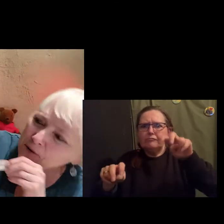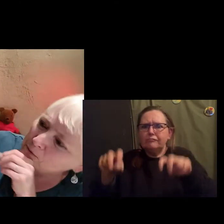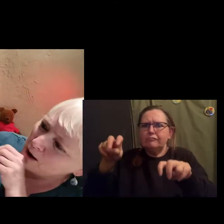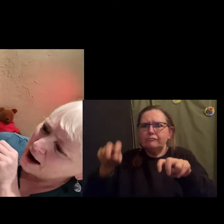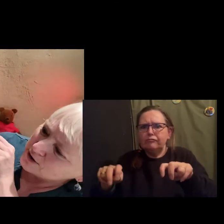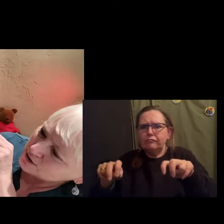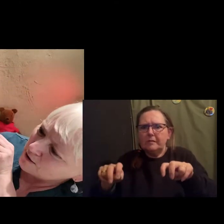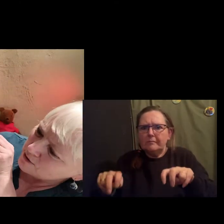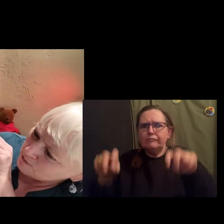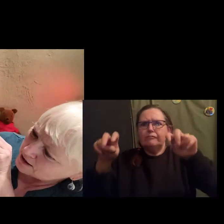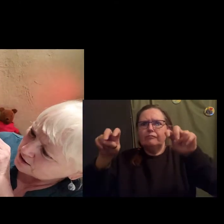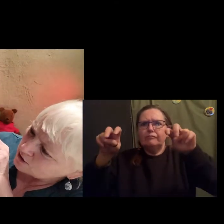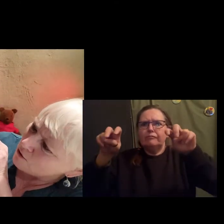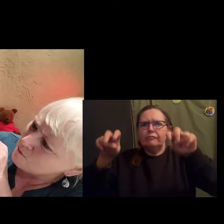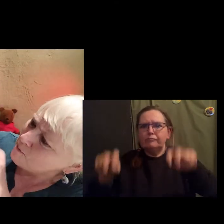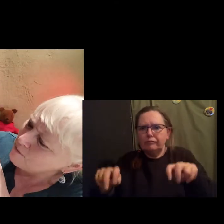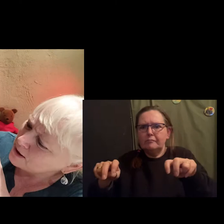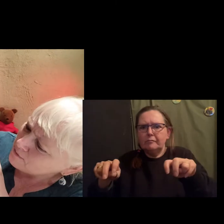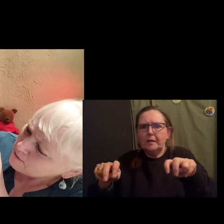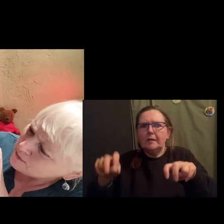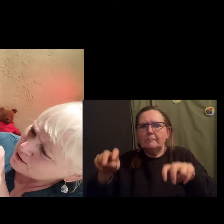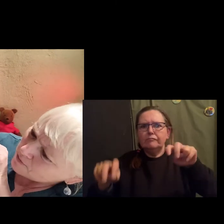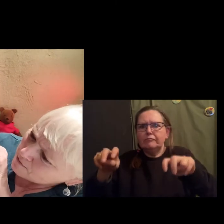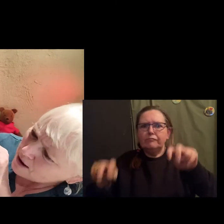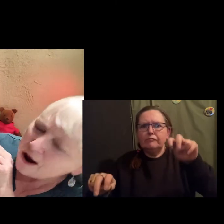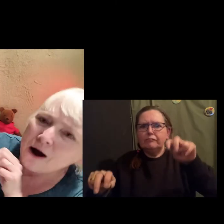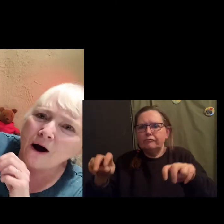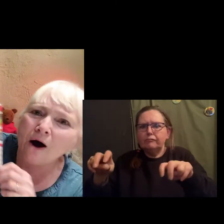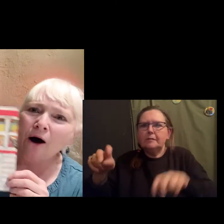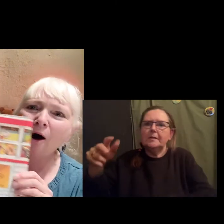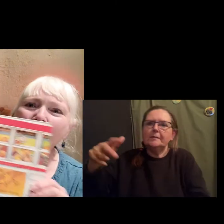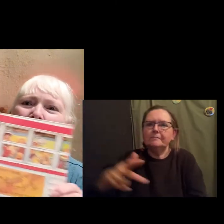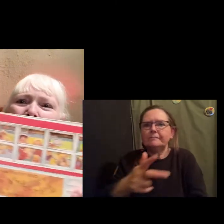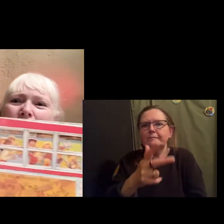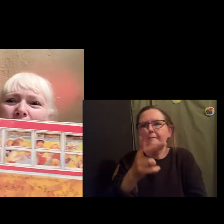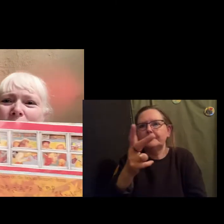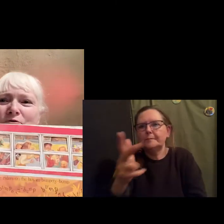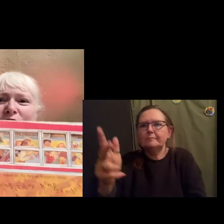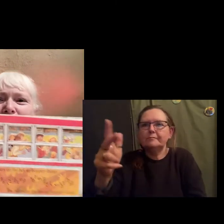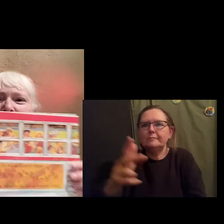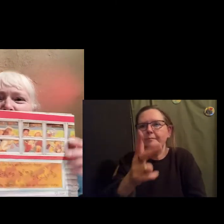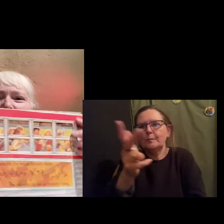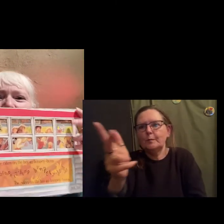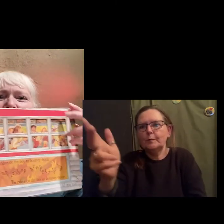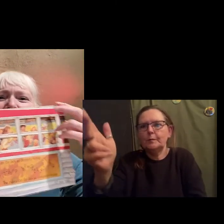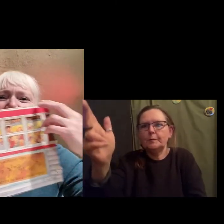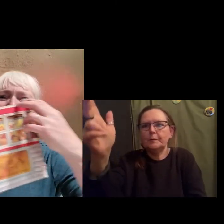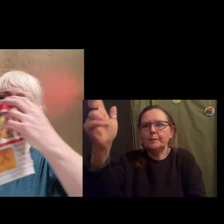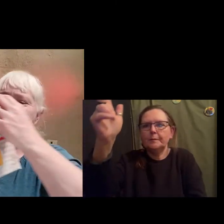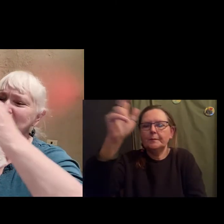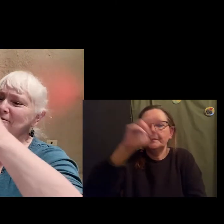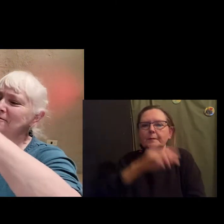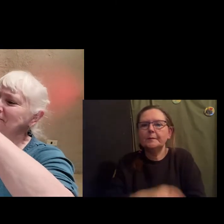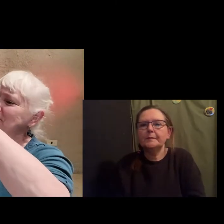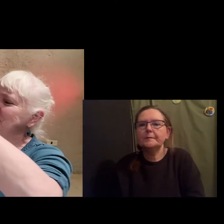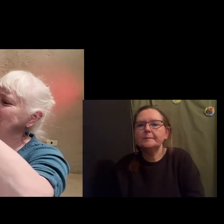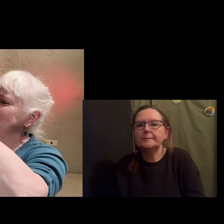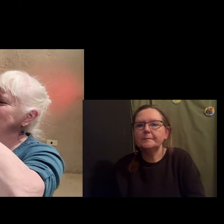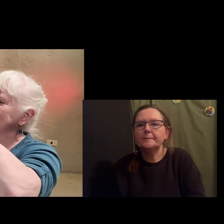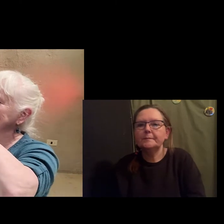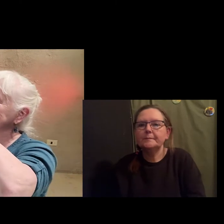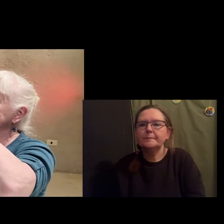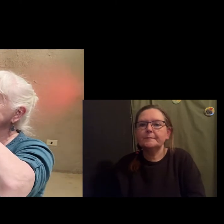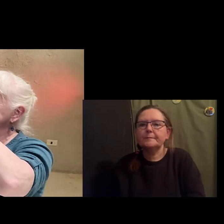bump. The riders on the bus go bumpity bumpity bump, all over town.